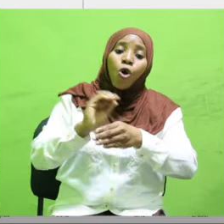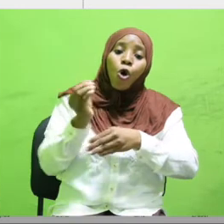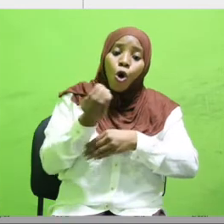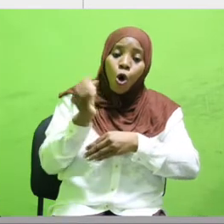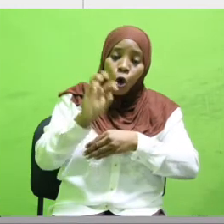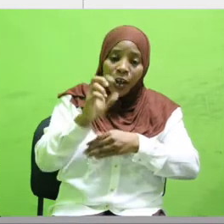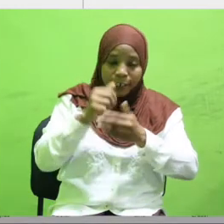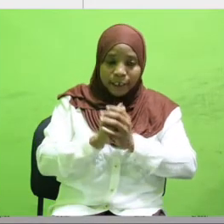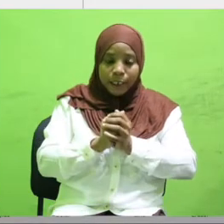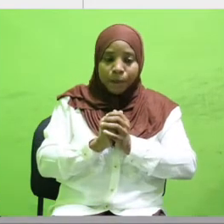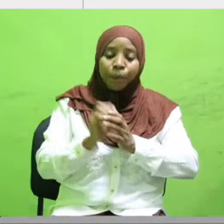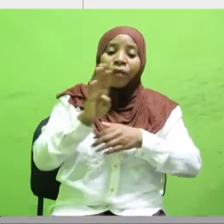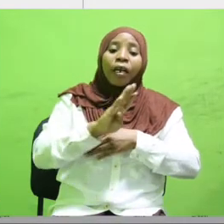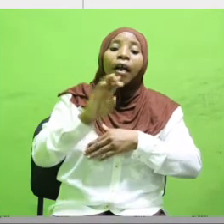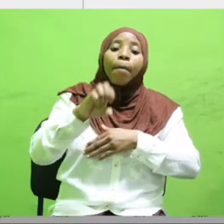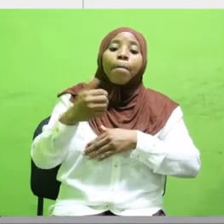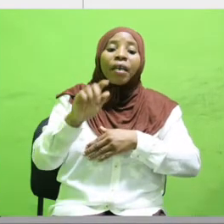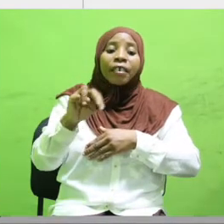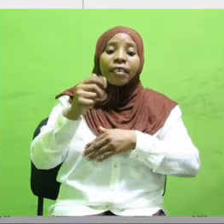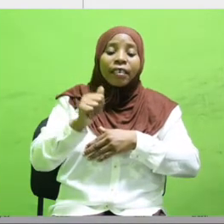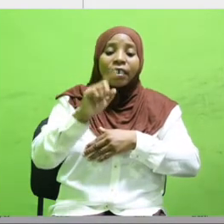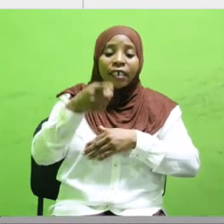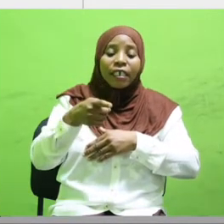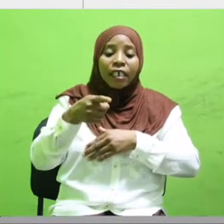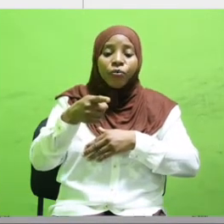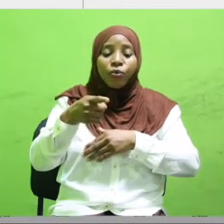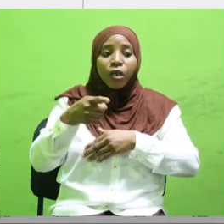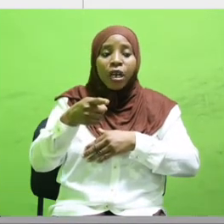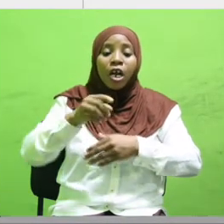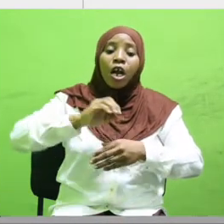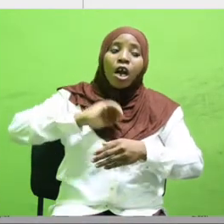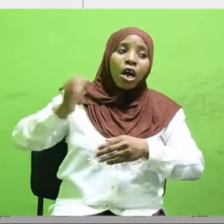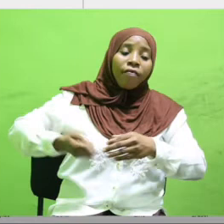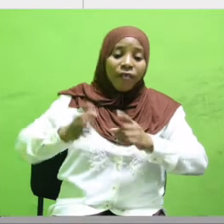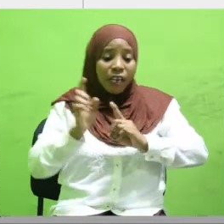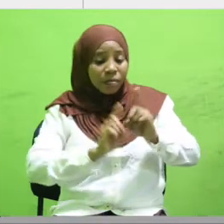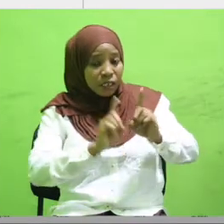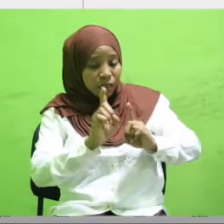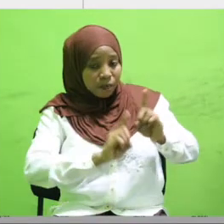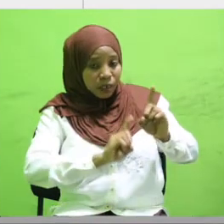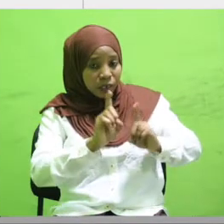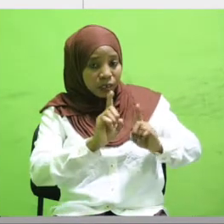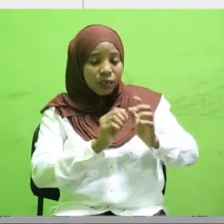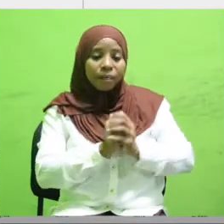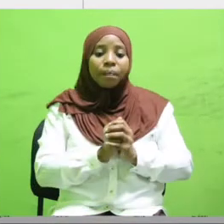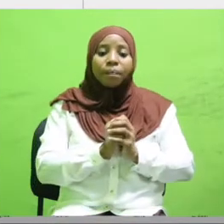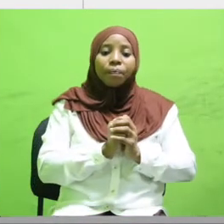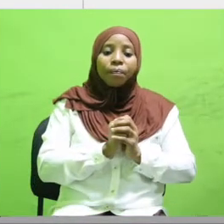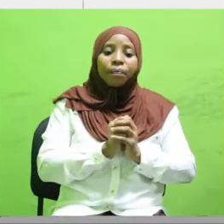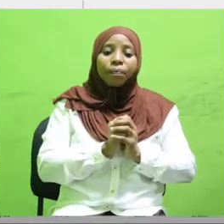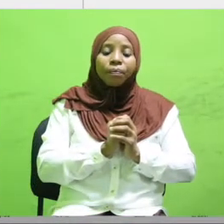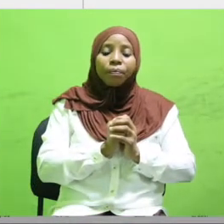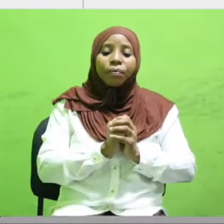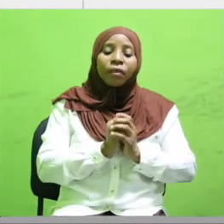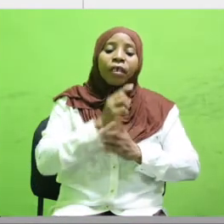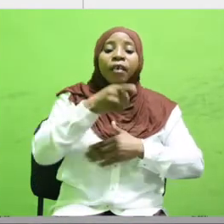For instance, the yeast. The yeast is a unicellular organism, which is a fungus found in phylum